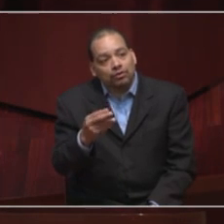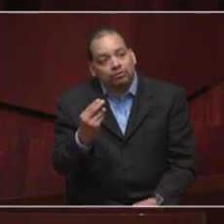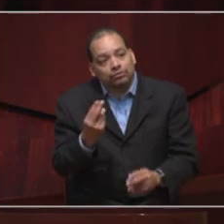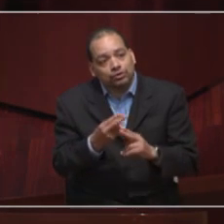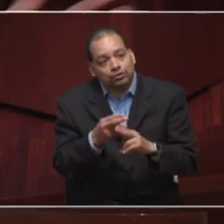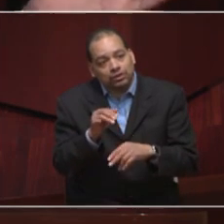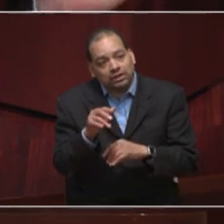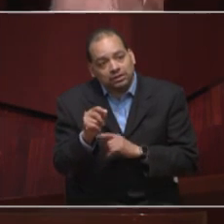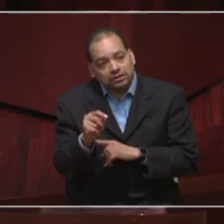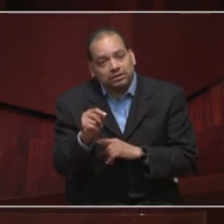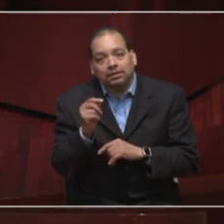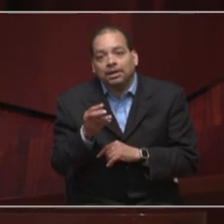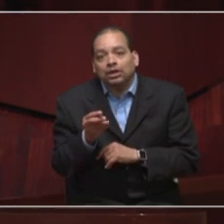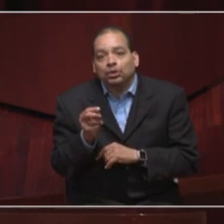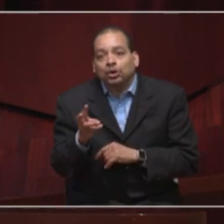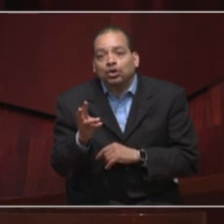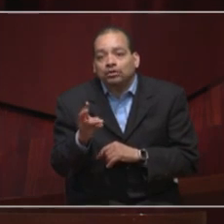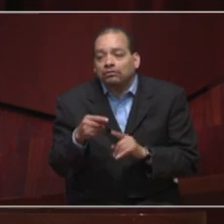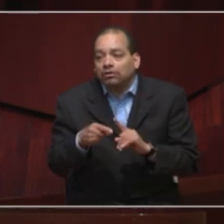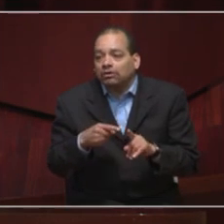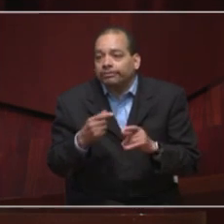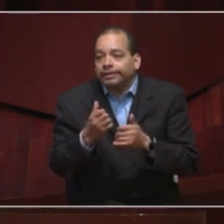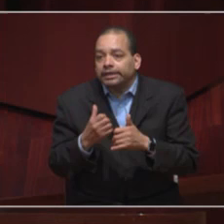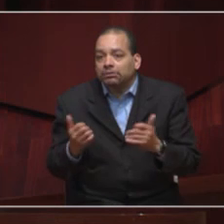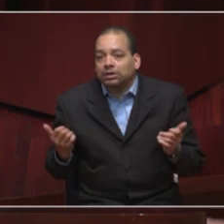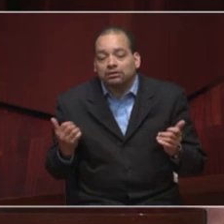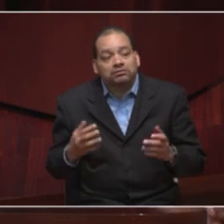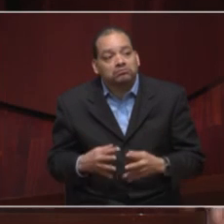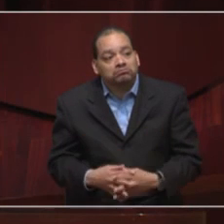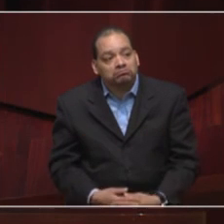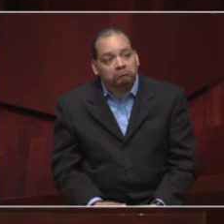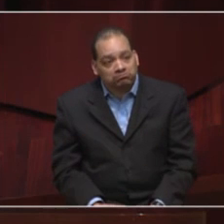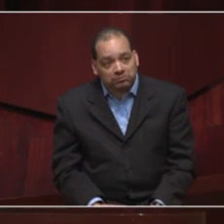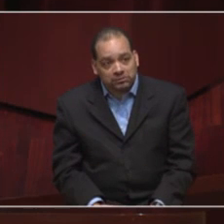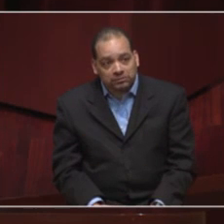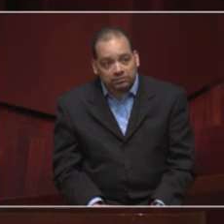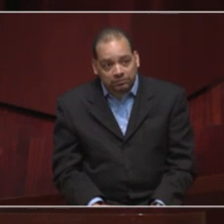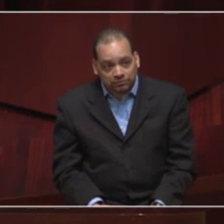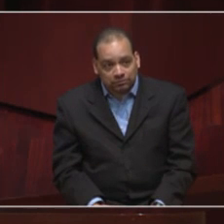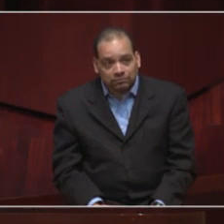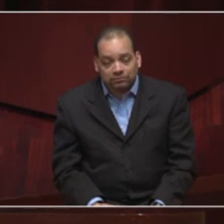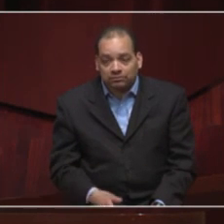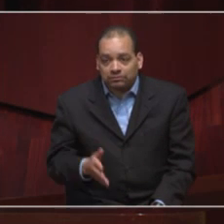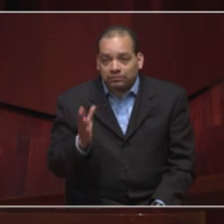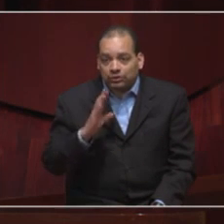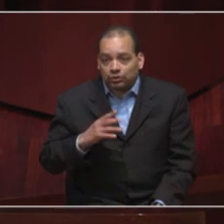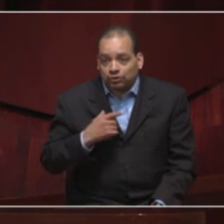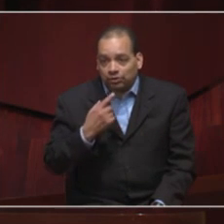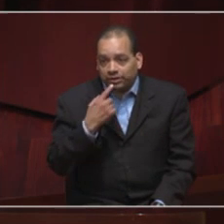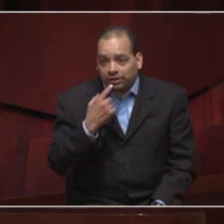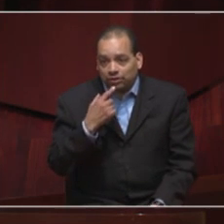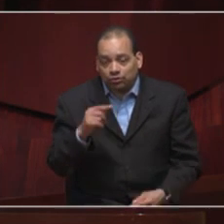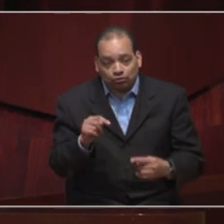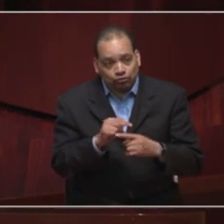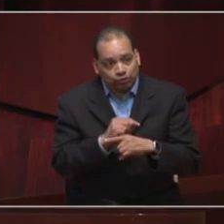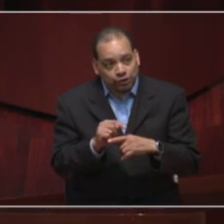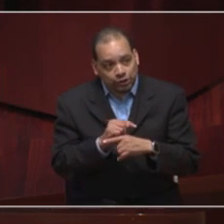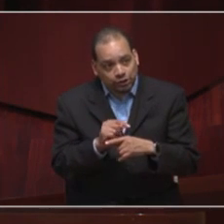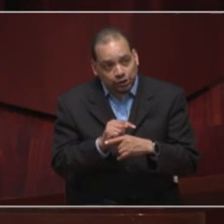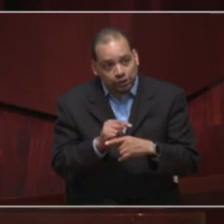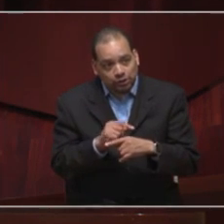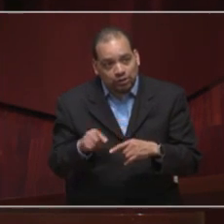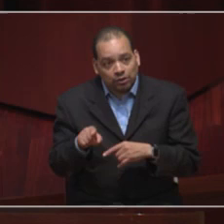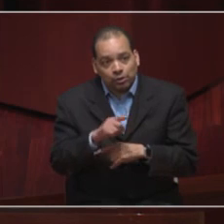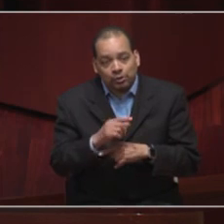password in from anywhere across the globe. As I used to joke in training, I know that it would all make you feel